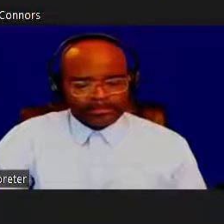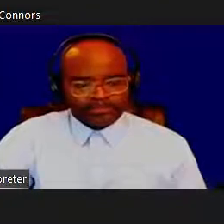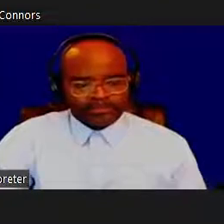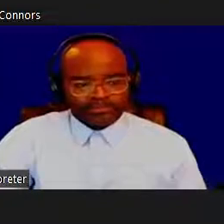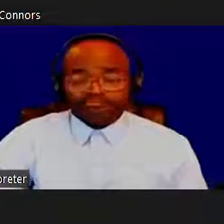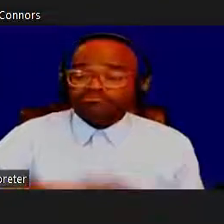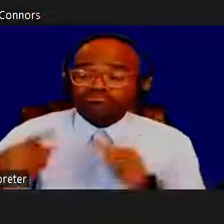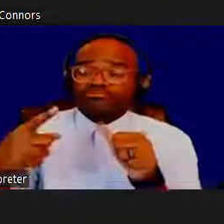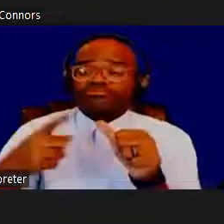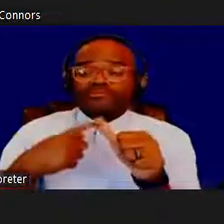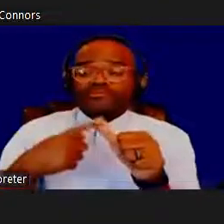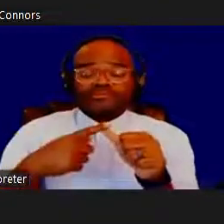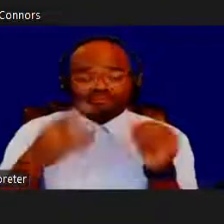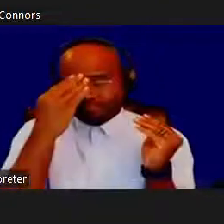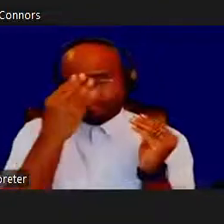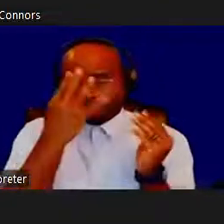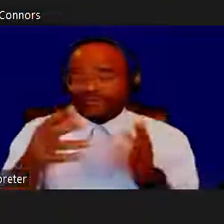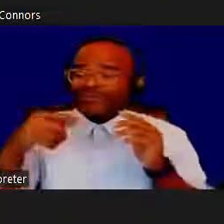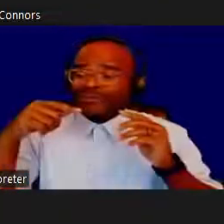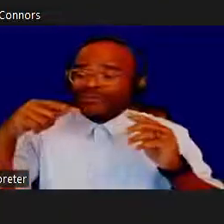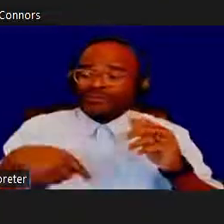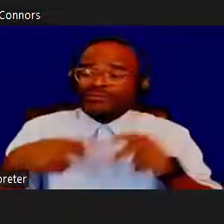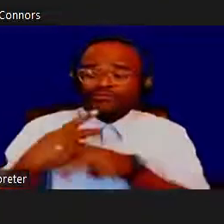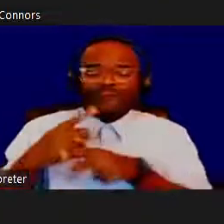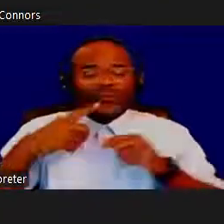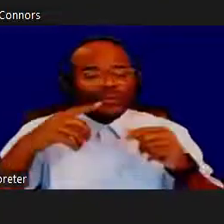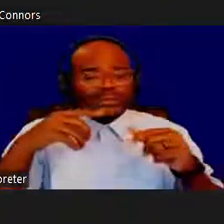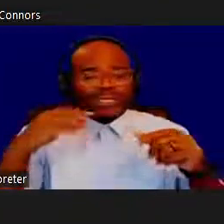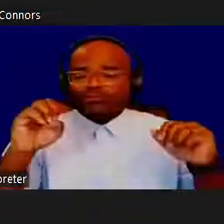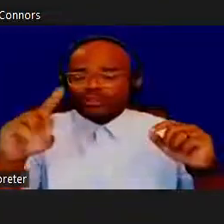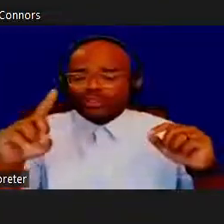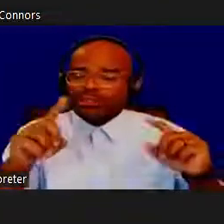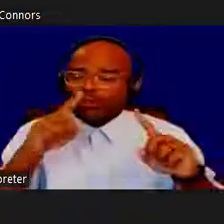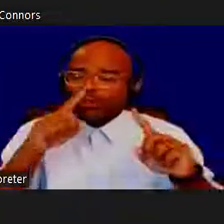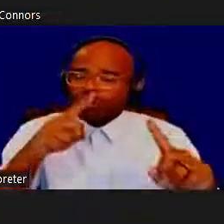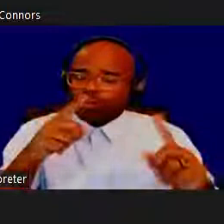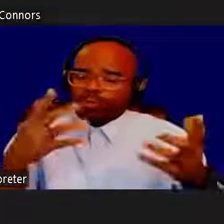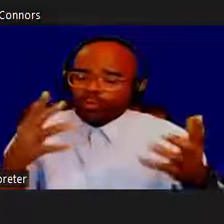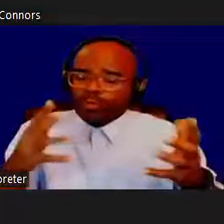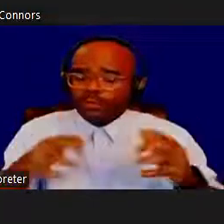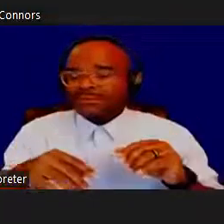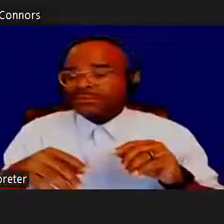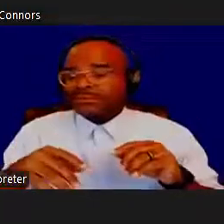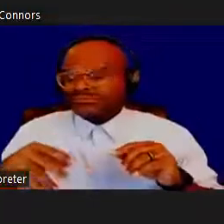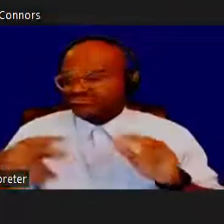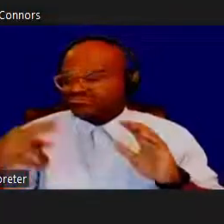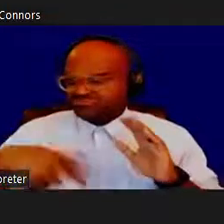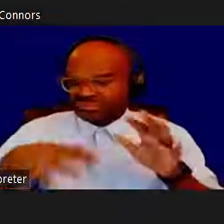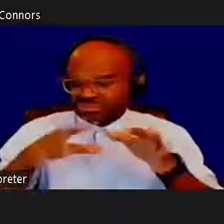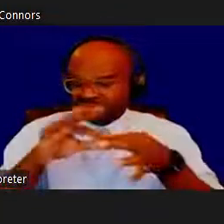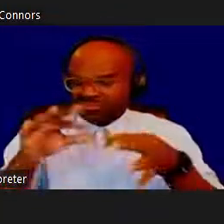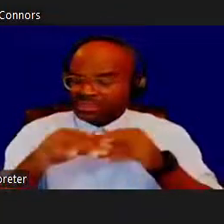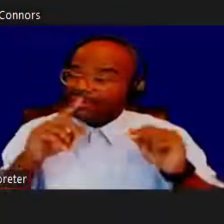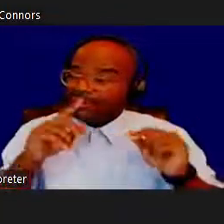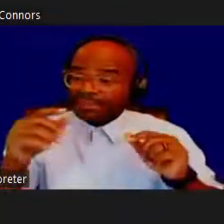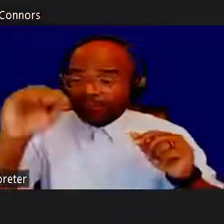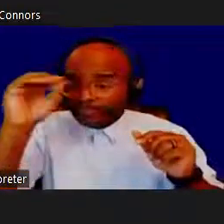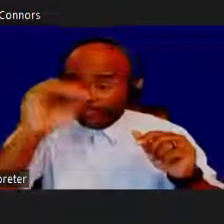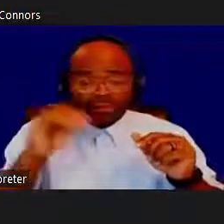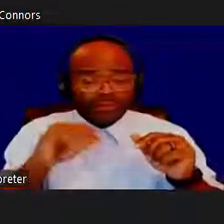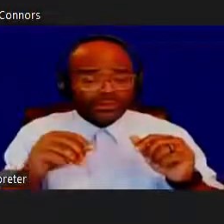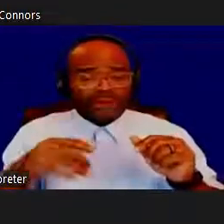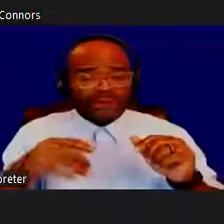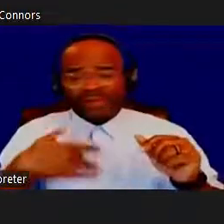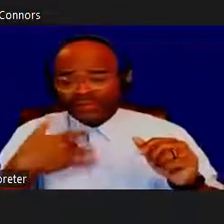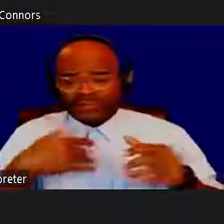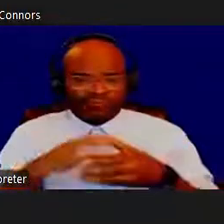First, as a disclaimer, this product is for educational purposes only. The views, opinions, or positions expressed in this webinar series are those